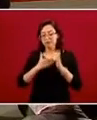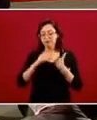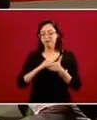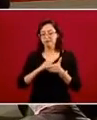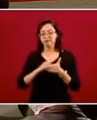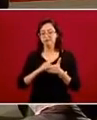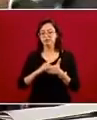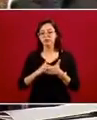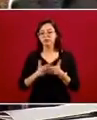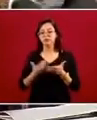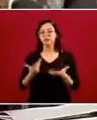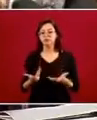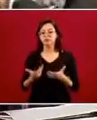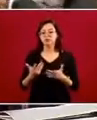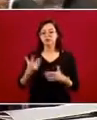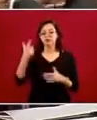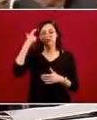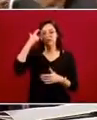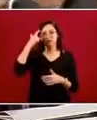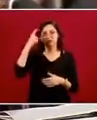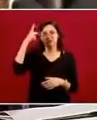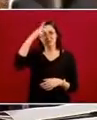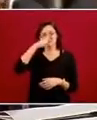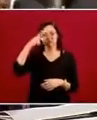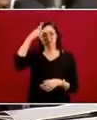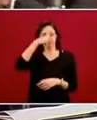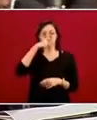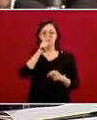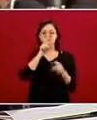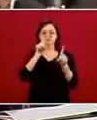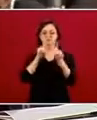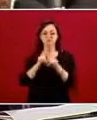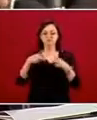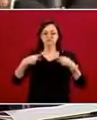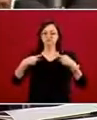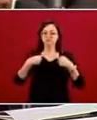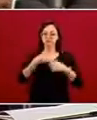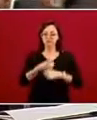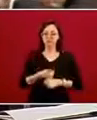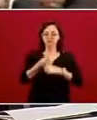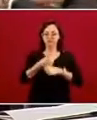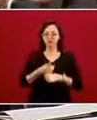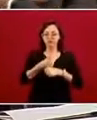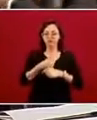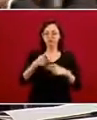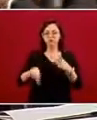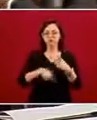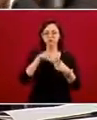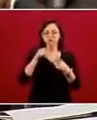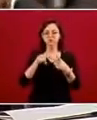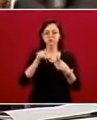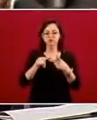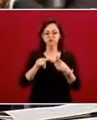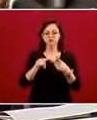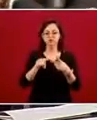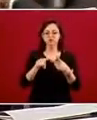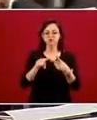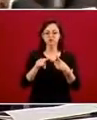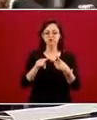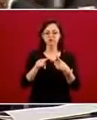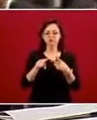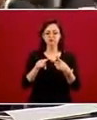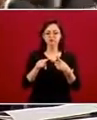you considering the mental health factors that are affecting the population? And the second question would